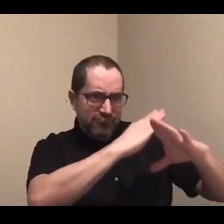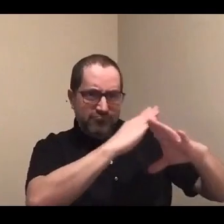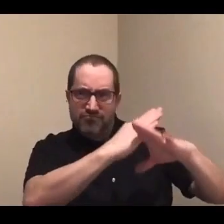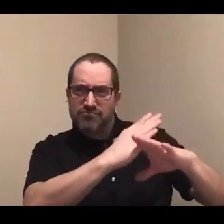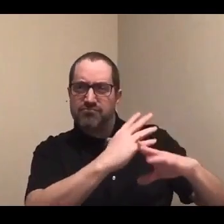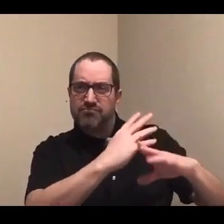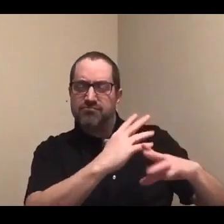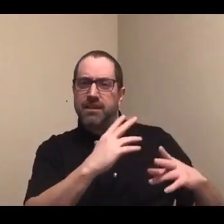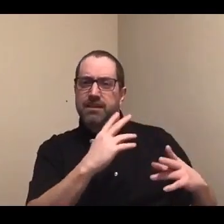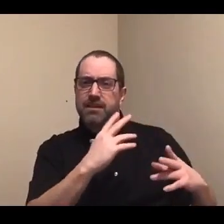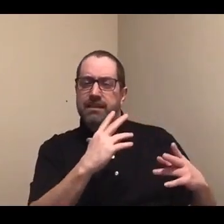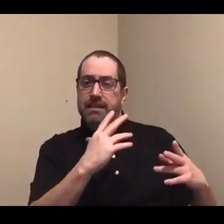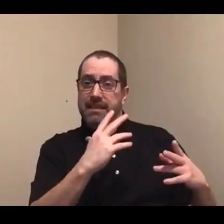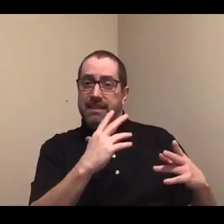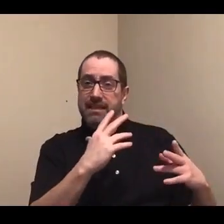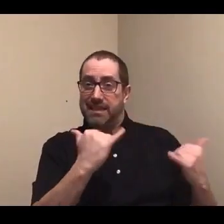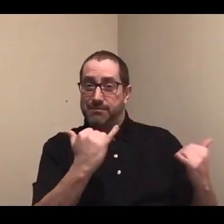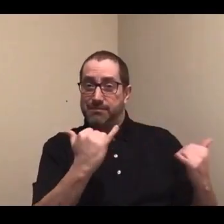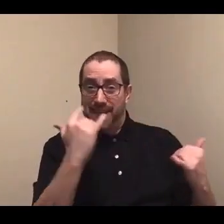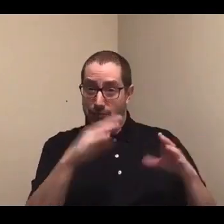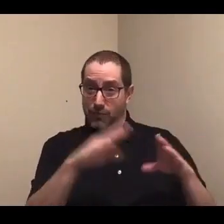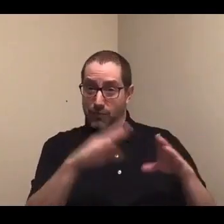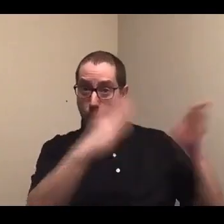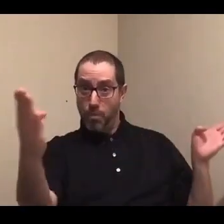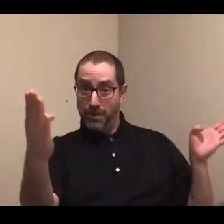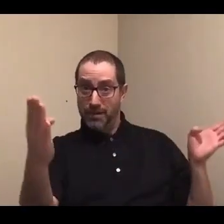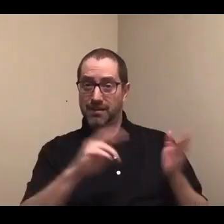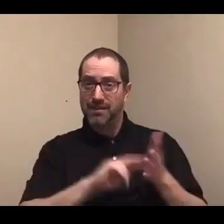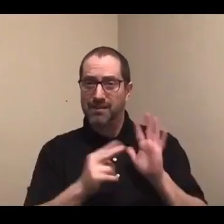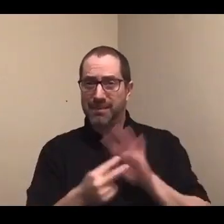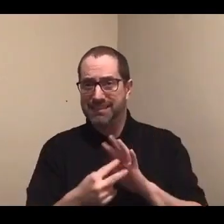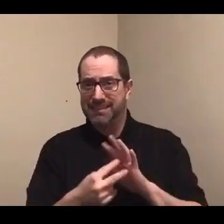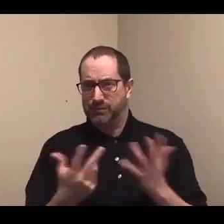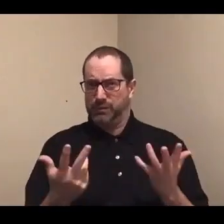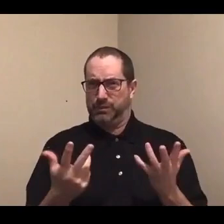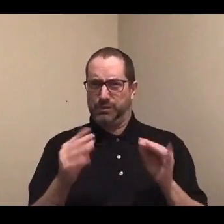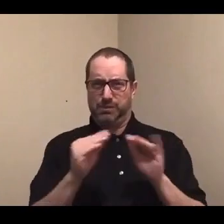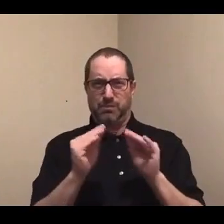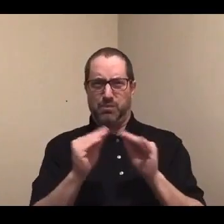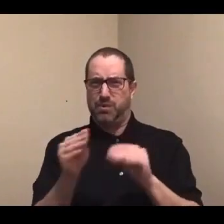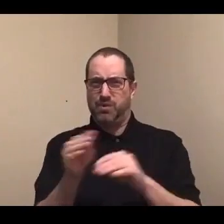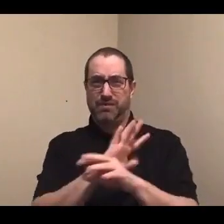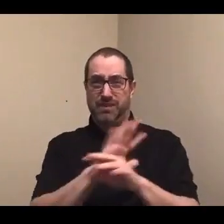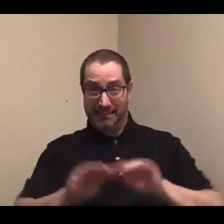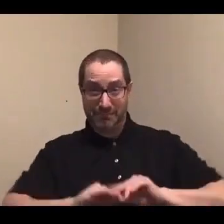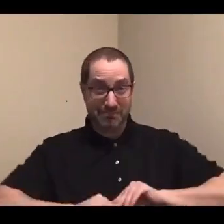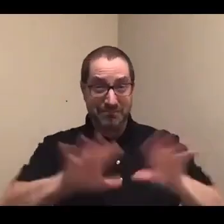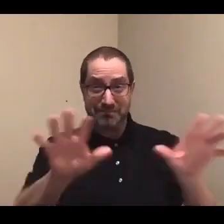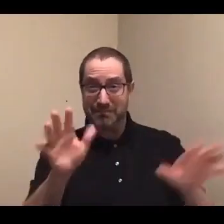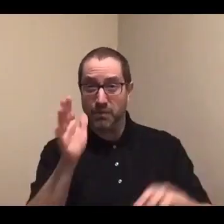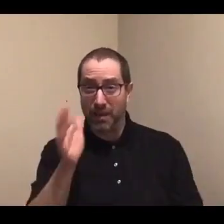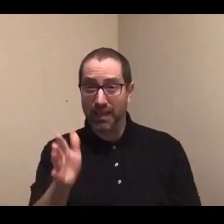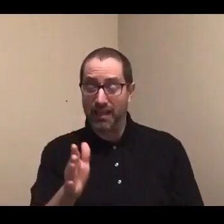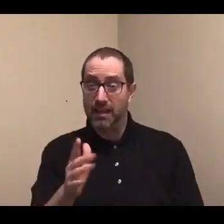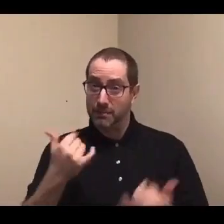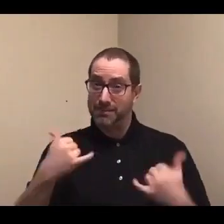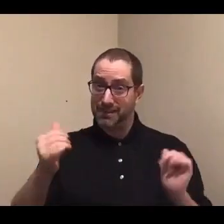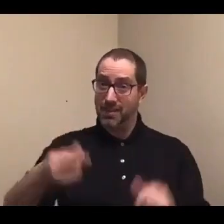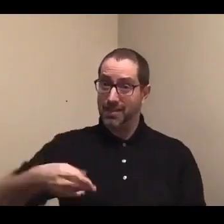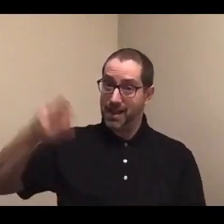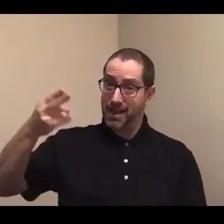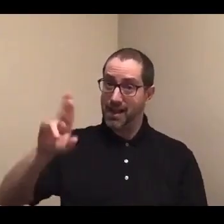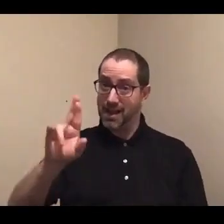health system right now, where we are seeing variants in the community, our test positivity is still above 5%, even